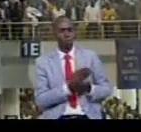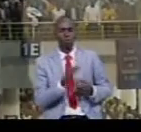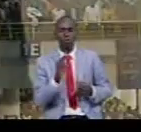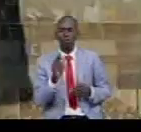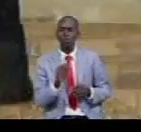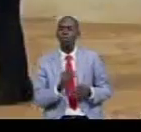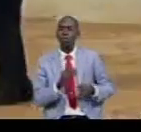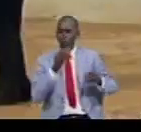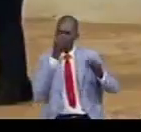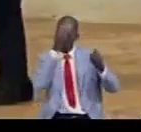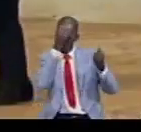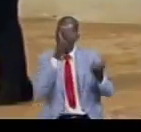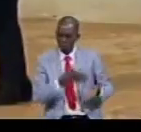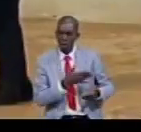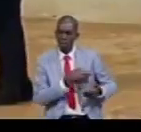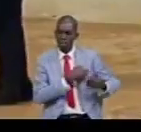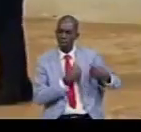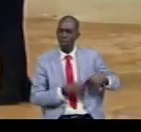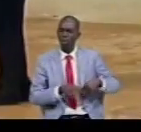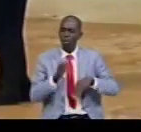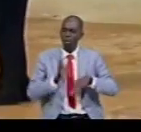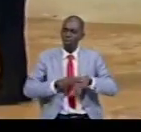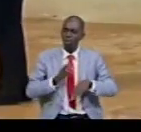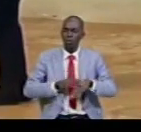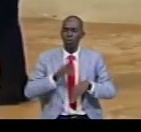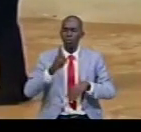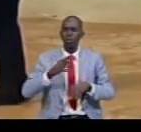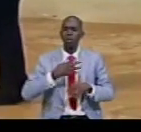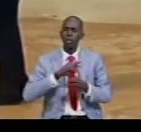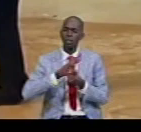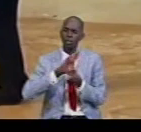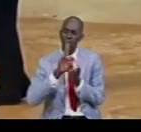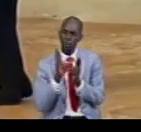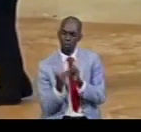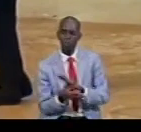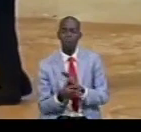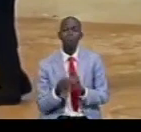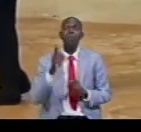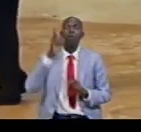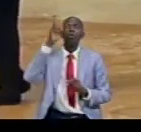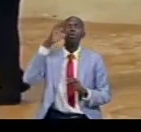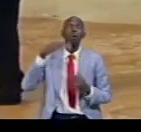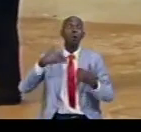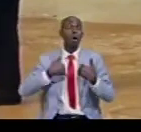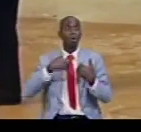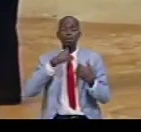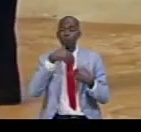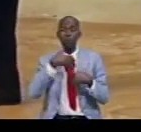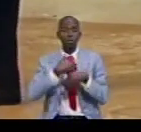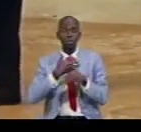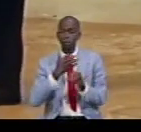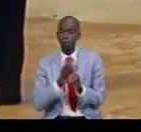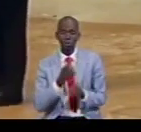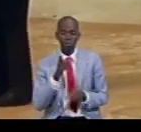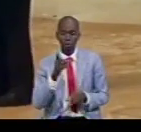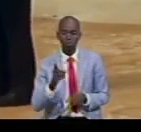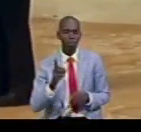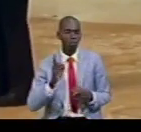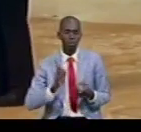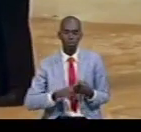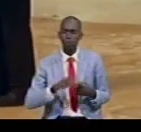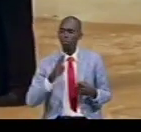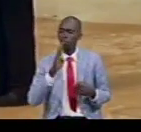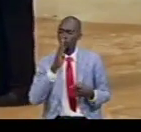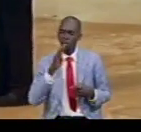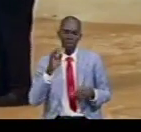appointed us unto wrath. He has not appointed you unto wrath. Let somebody open their mouth and pray to God this morning and tell the